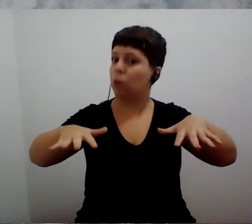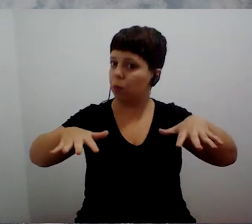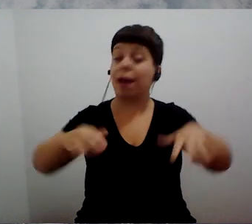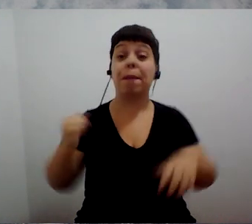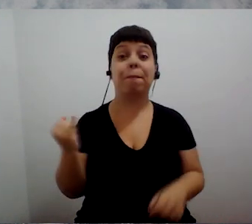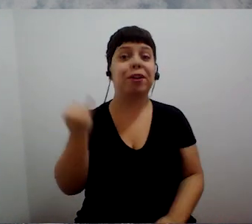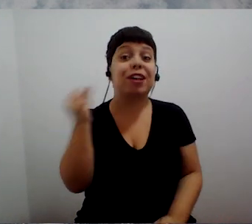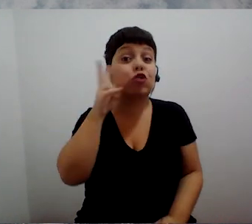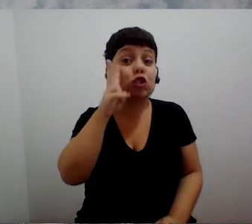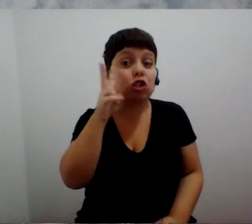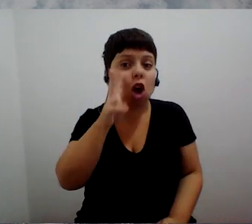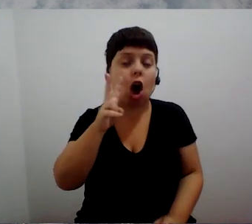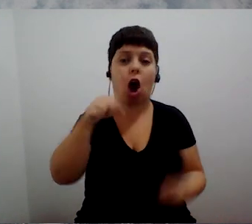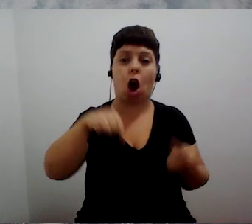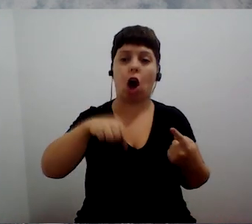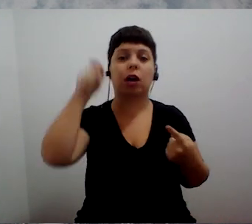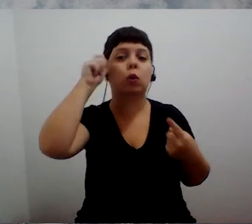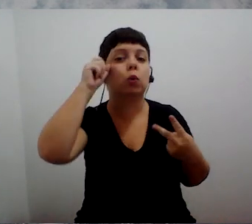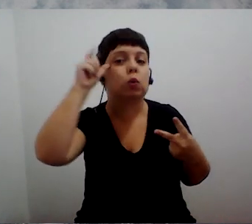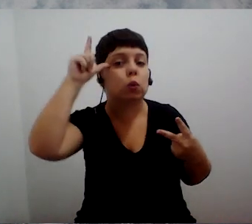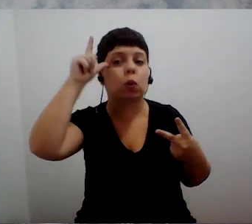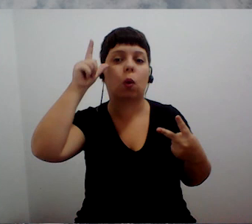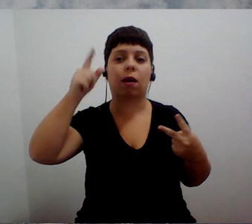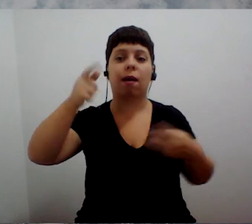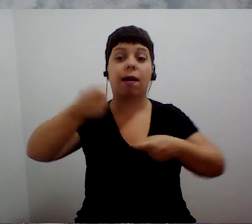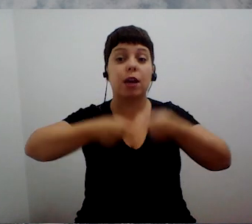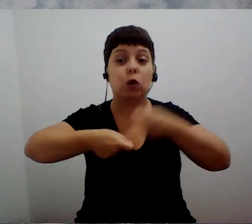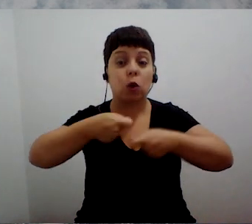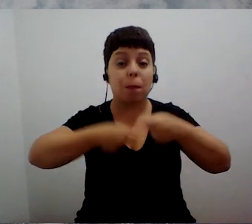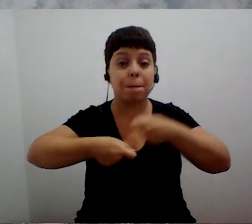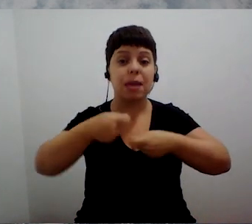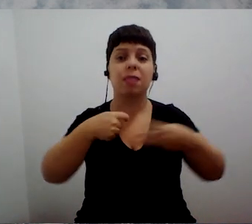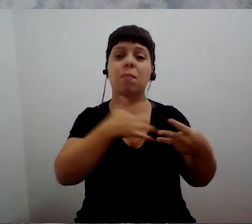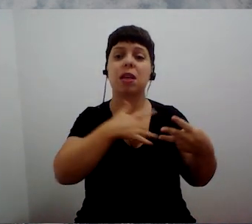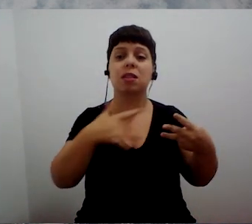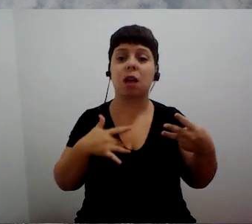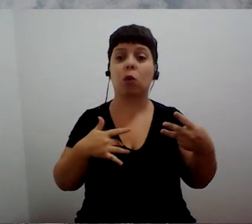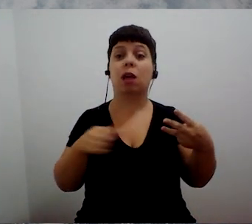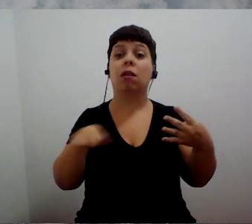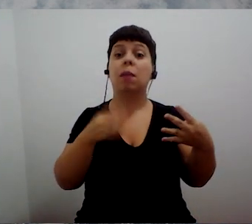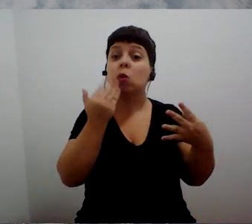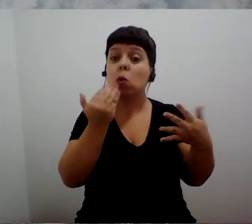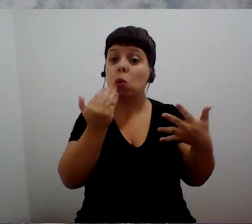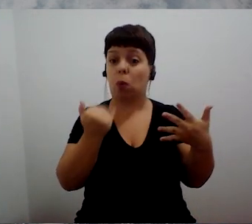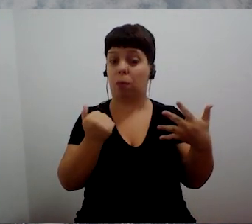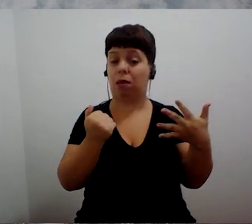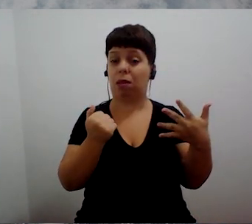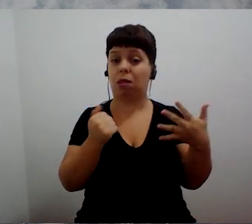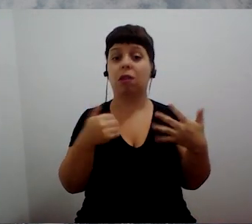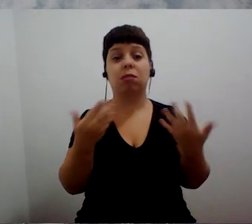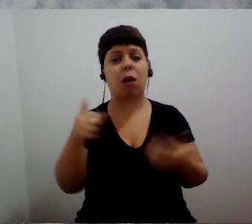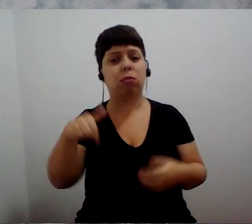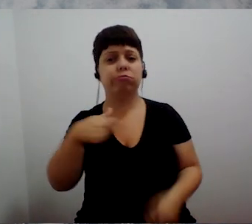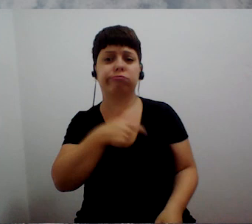our history, our culture, our economy, our welfare, and even our diet. And I think Norway